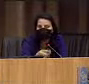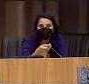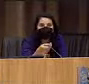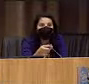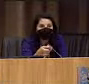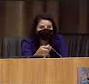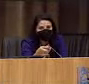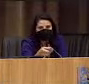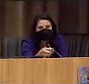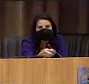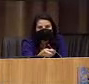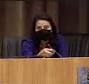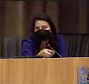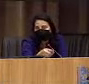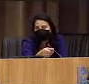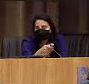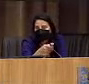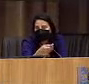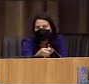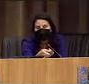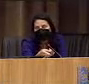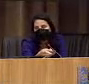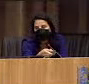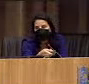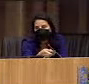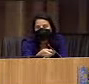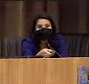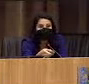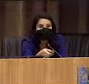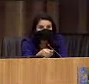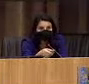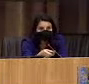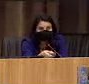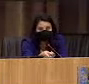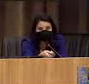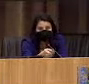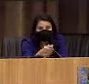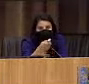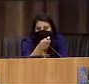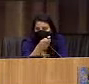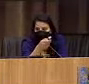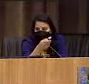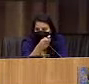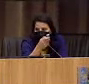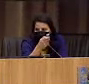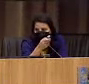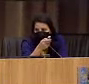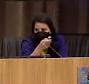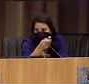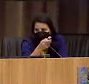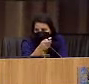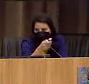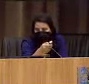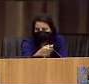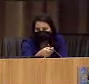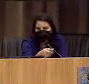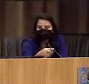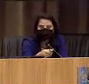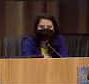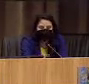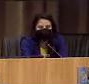other variants. So in 2022, we have a 0.18 lethality